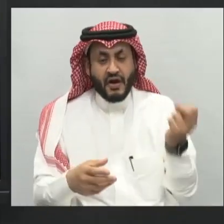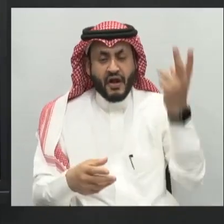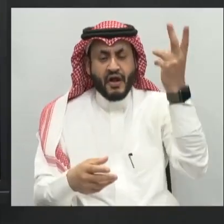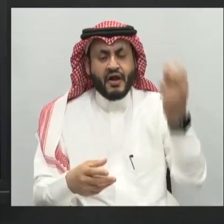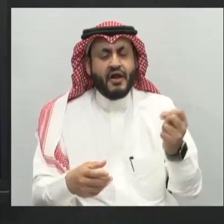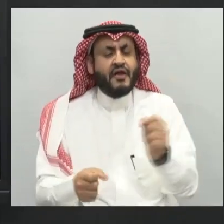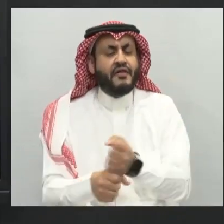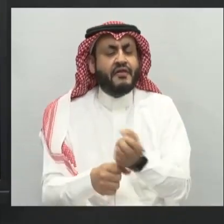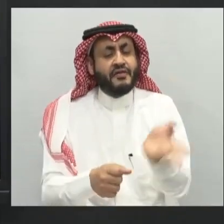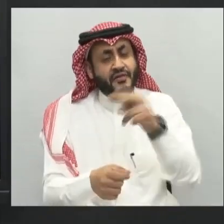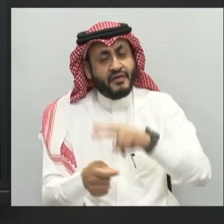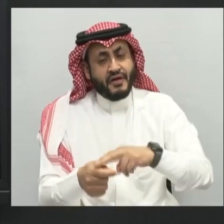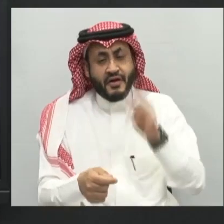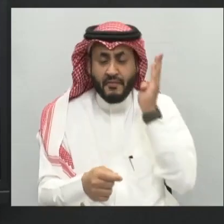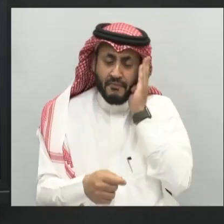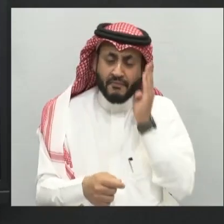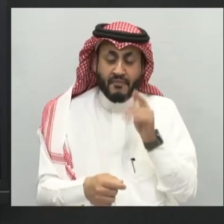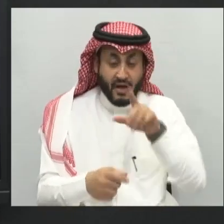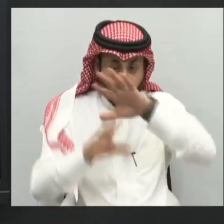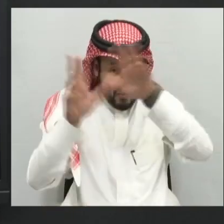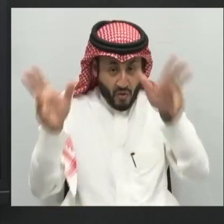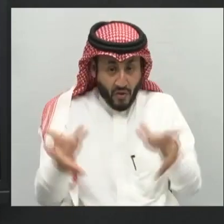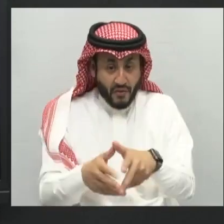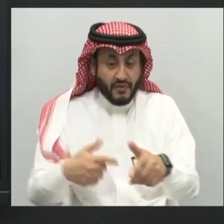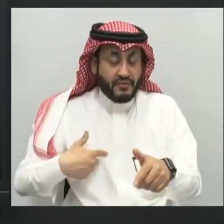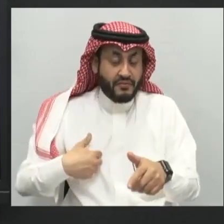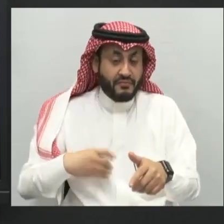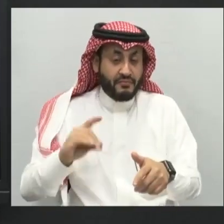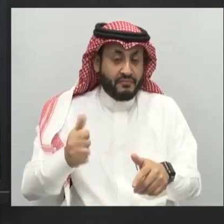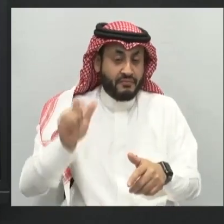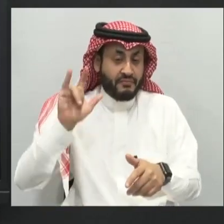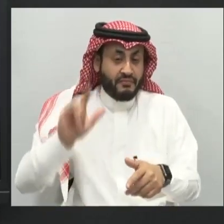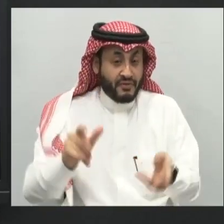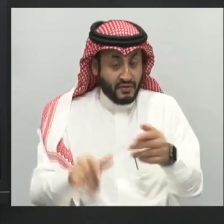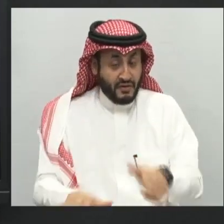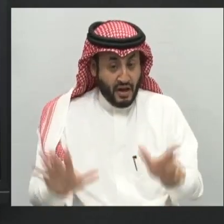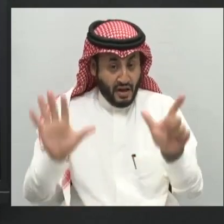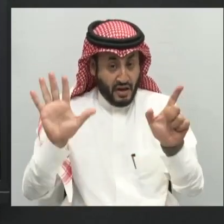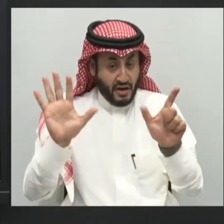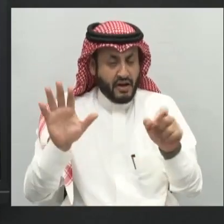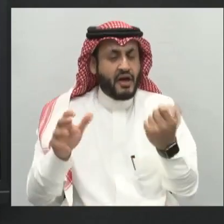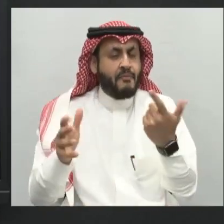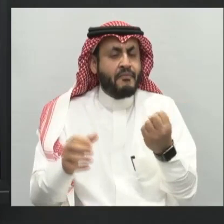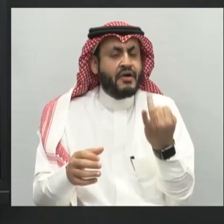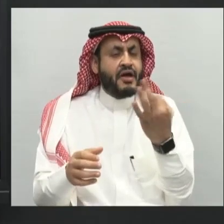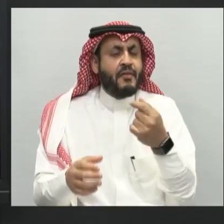do? You sleep again. We can call this a day. So we have a week that has how many